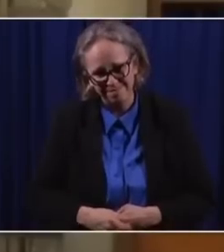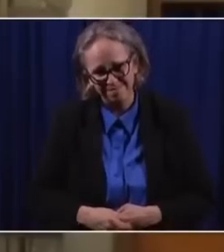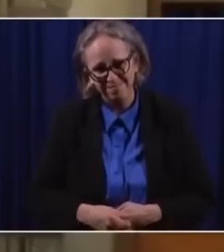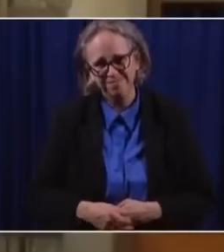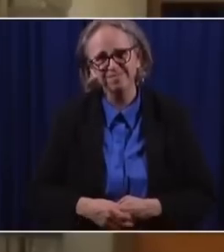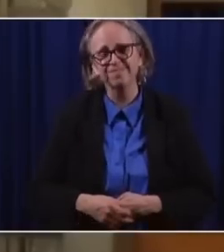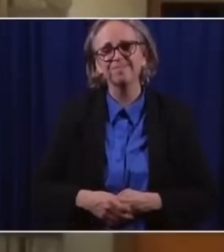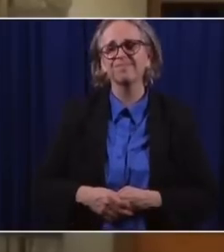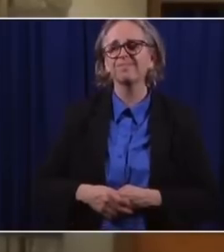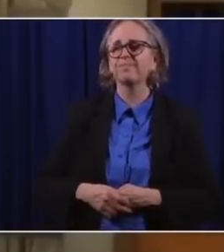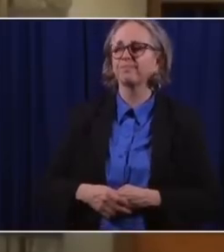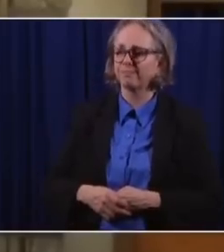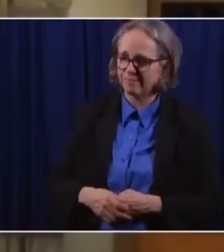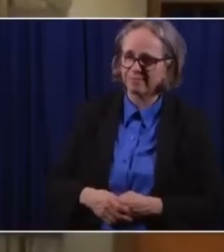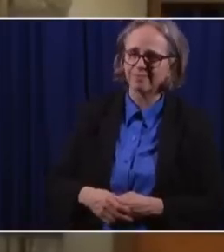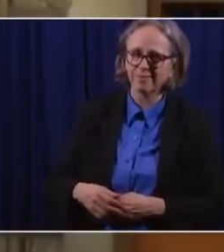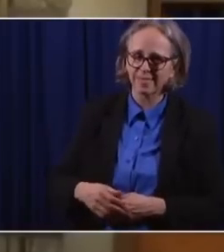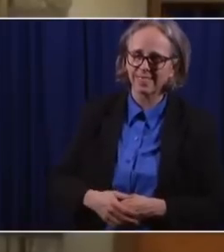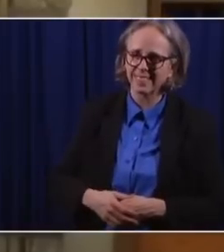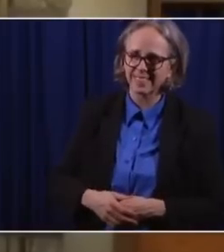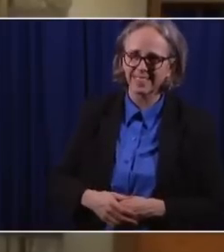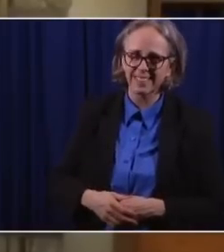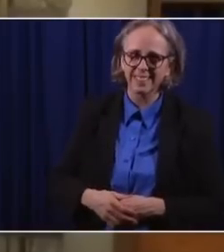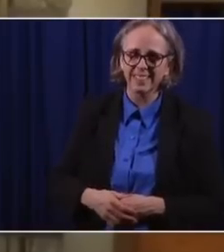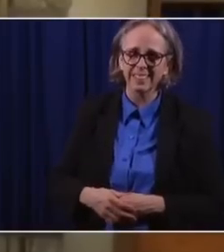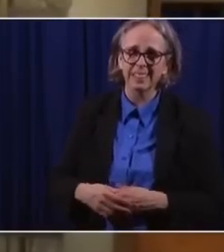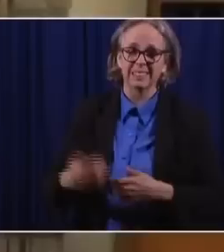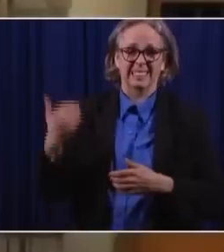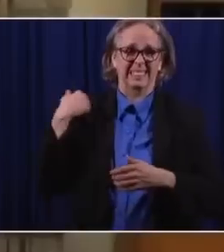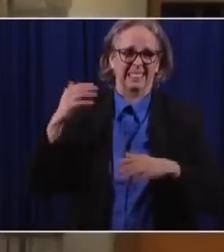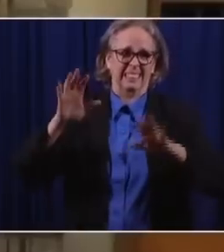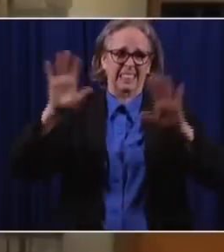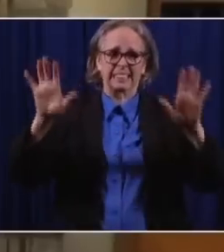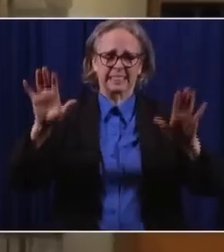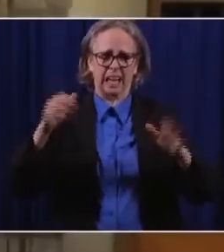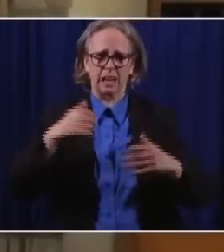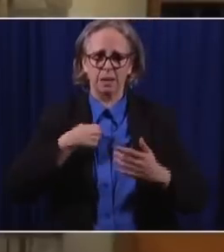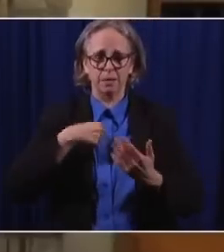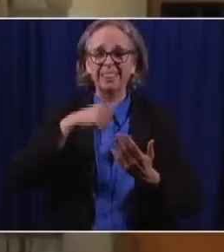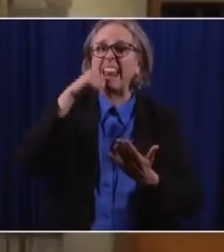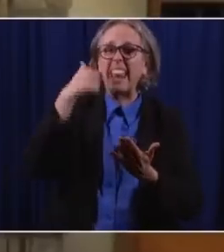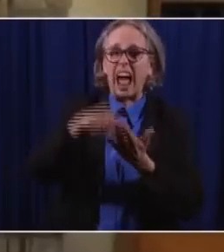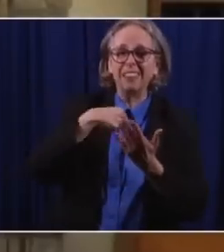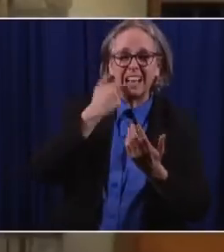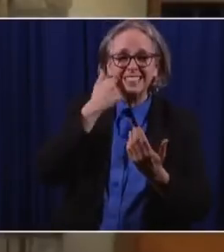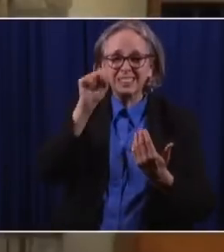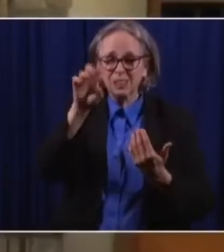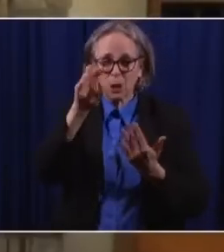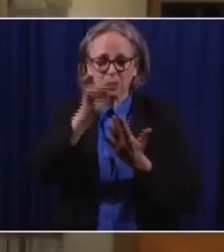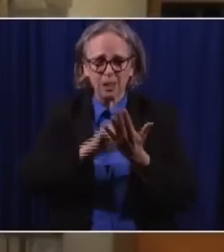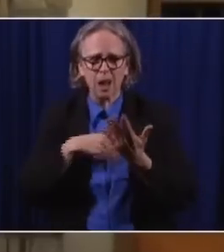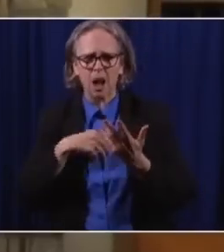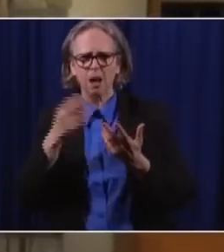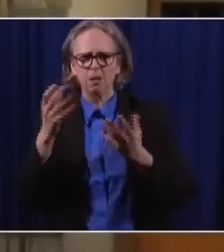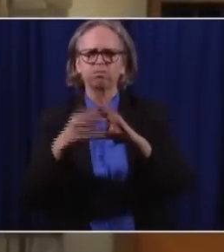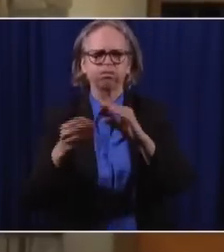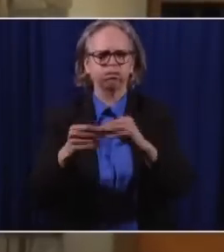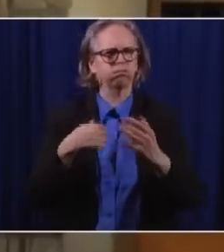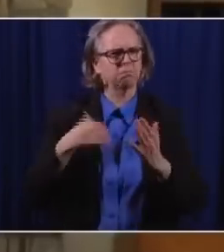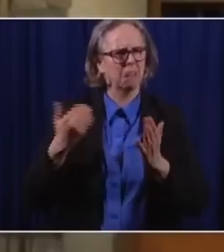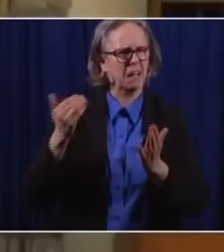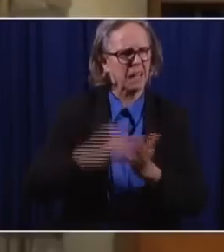As I said in my letter to all of you on Sunday, the stakes in Ohio have never been